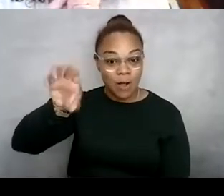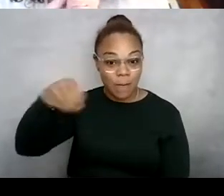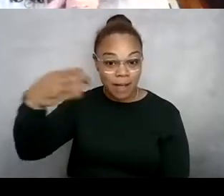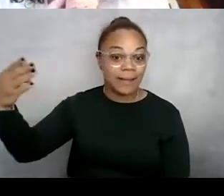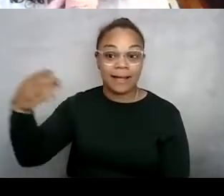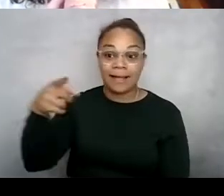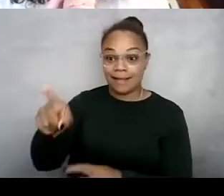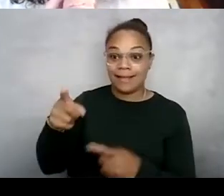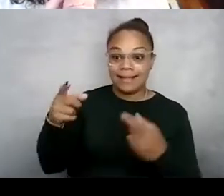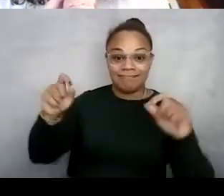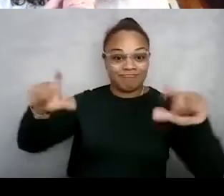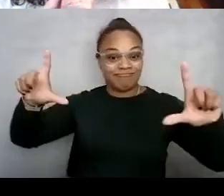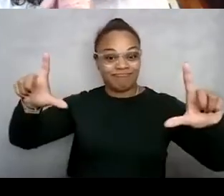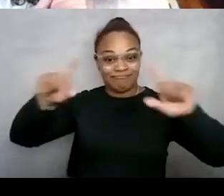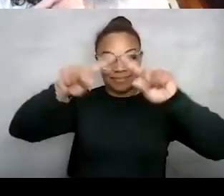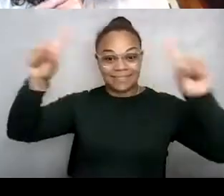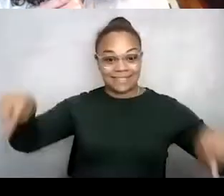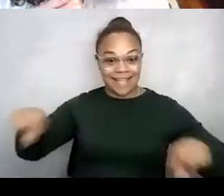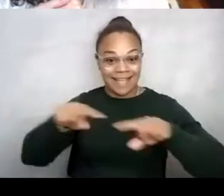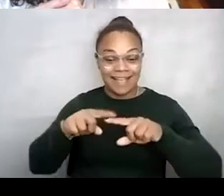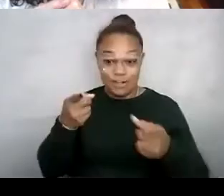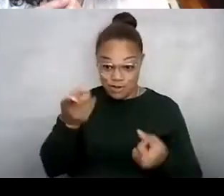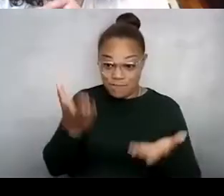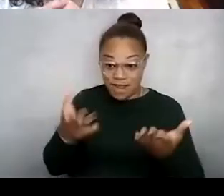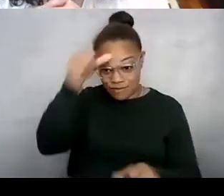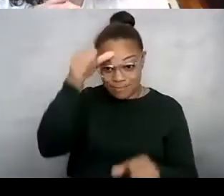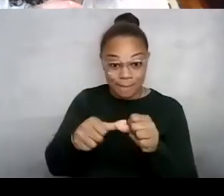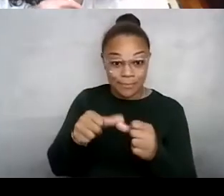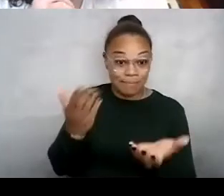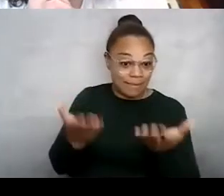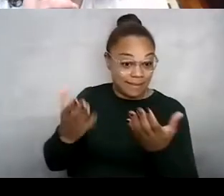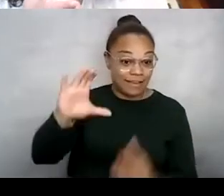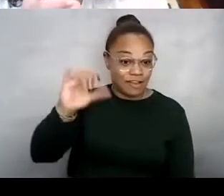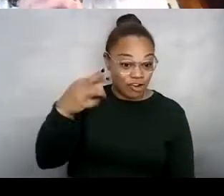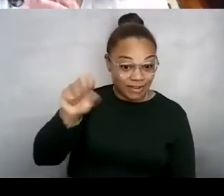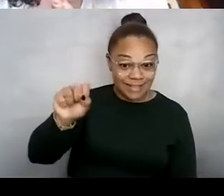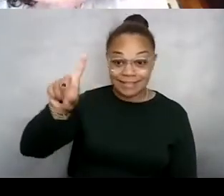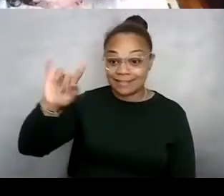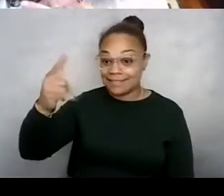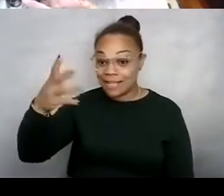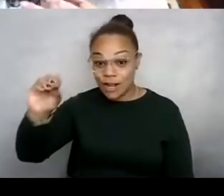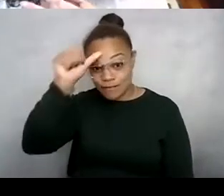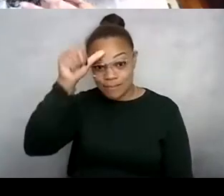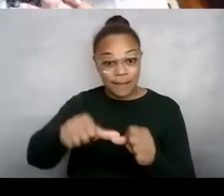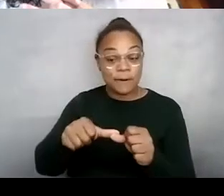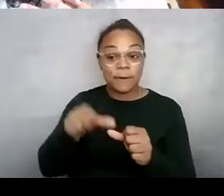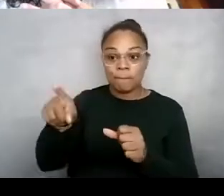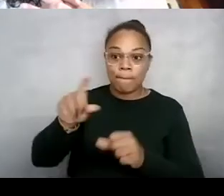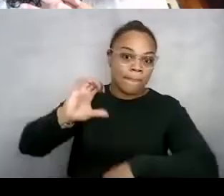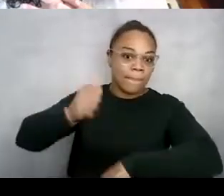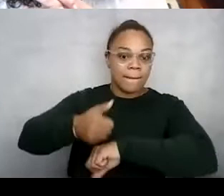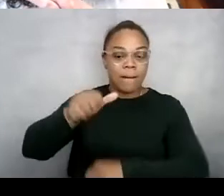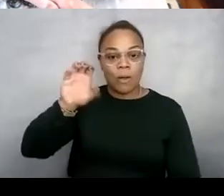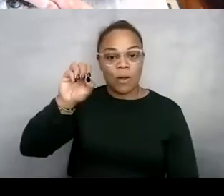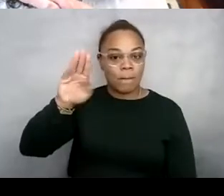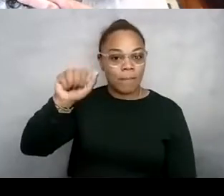you might remember this, and as well as Chris and Diego, when he proactively formed a thing called Obama Pride,